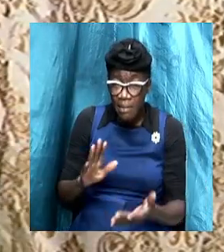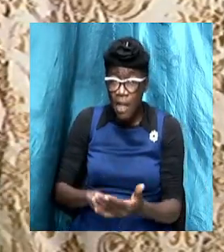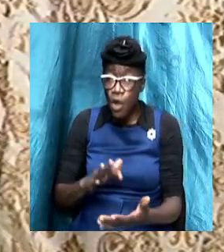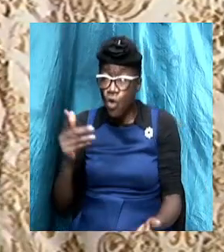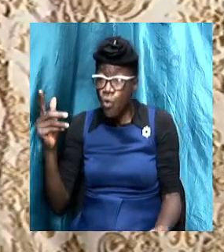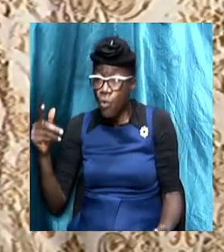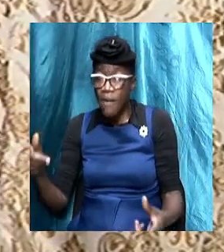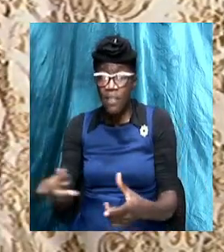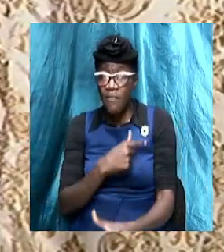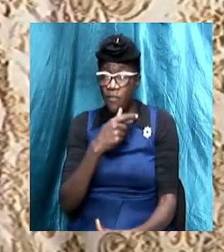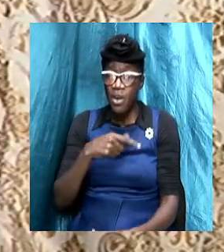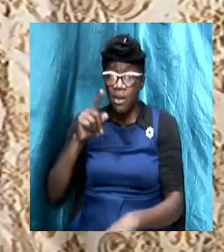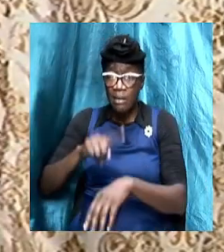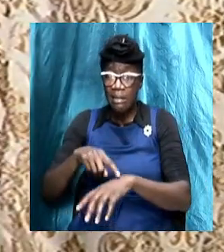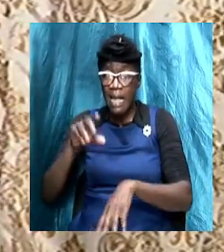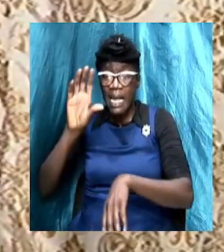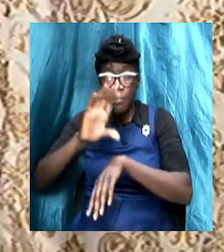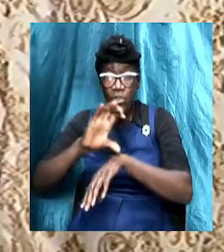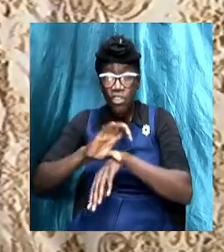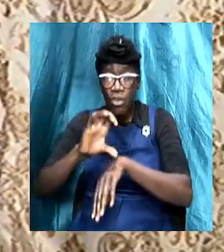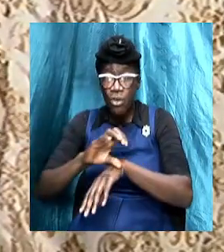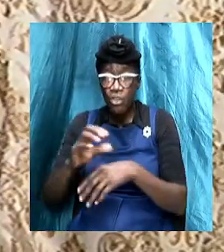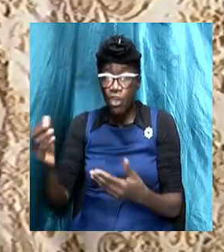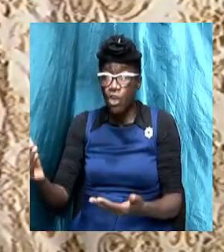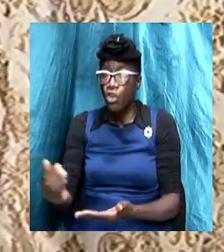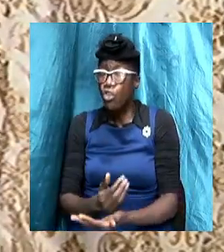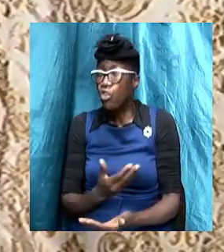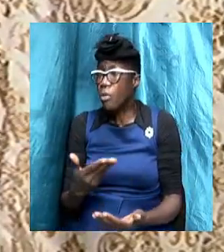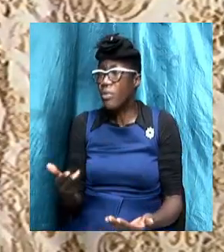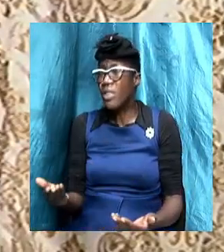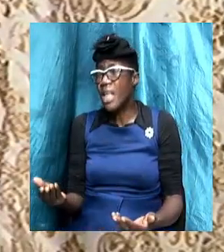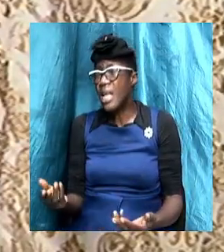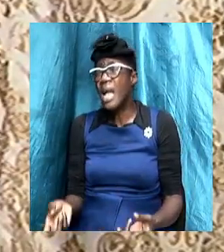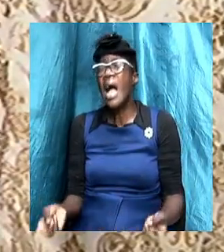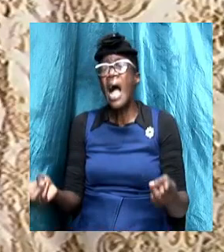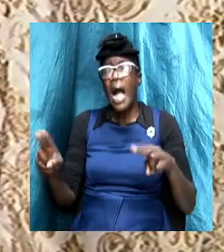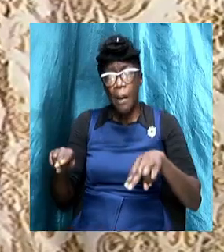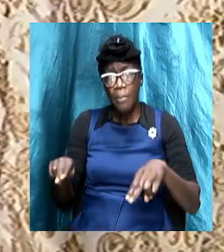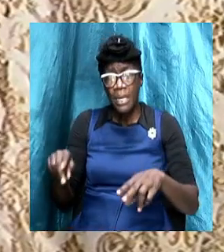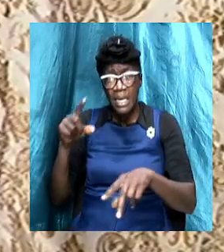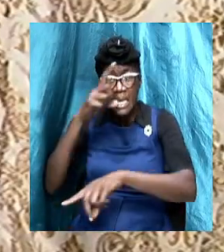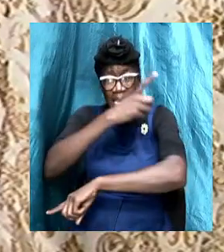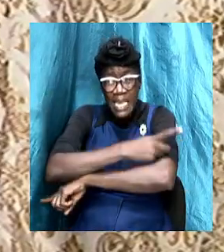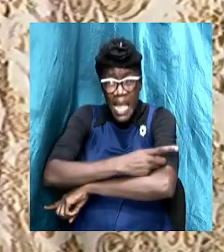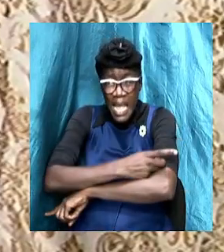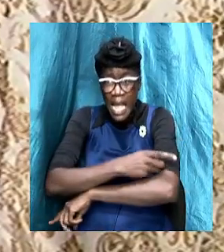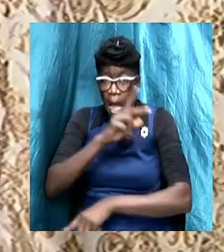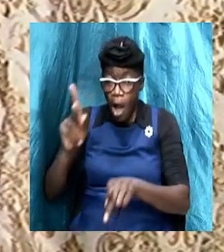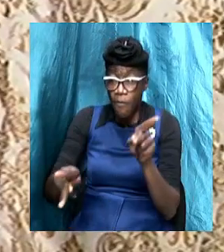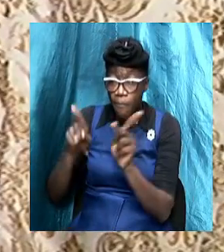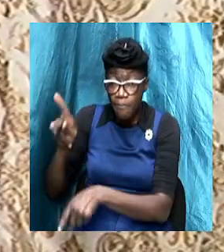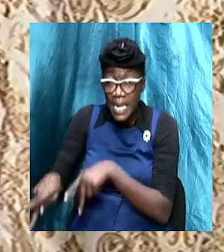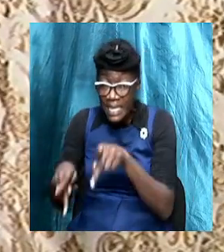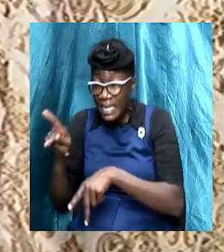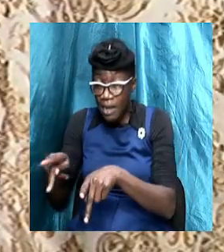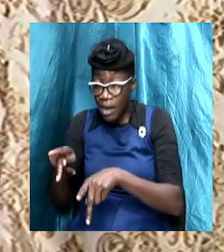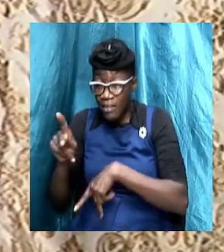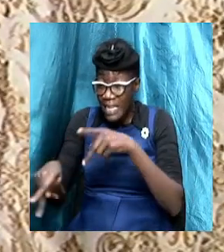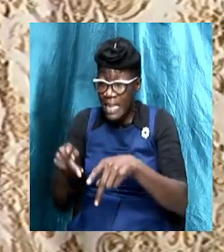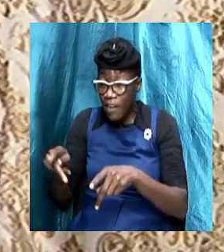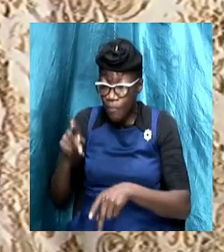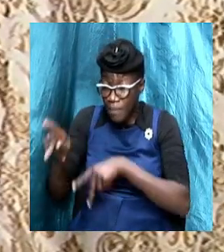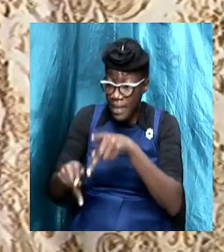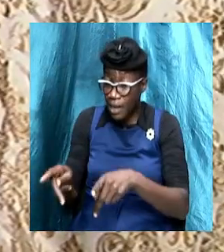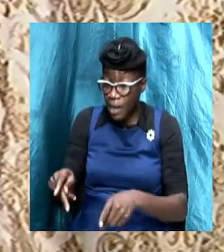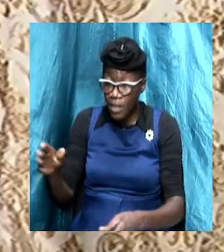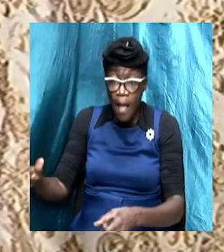church. Can I tell you something? Something magnificent happened on the day of Pentecost. Bible says when the day of Pentecost was fully come, they were all